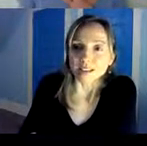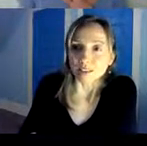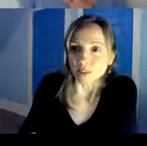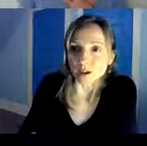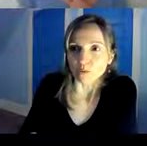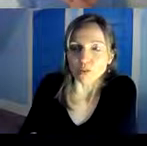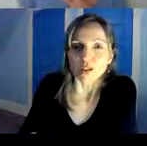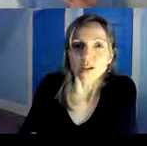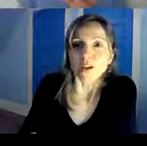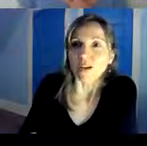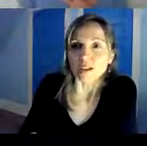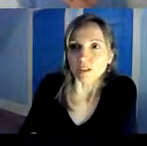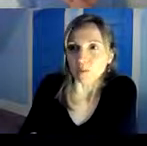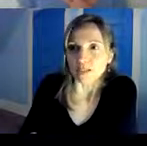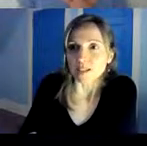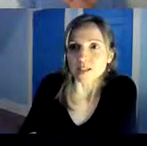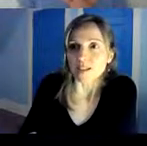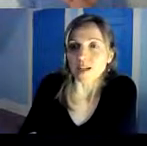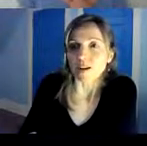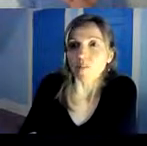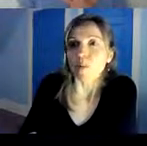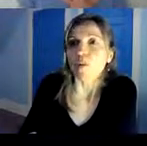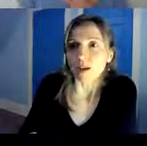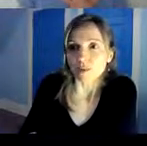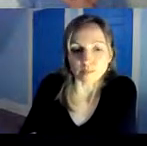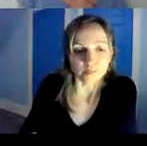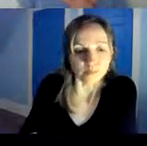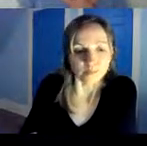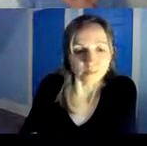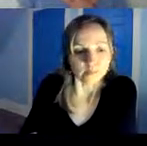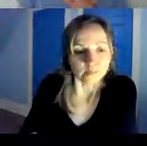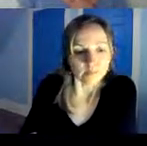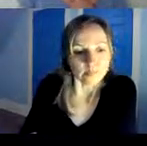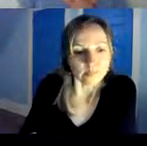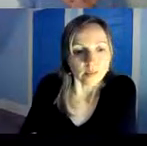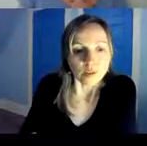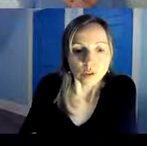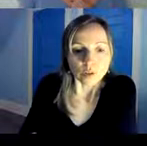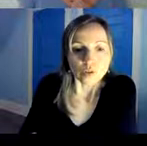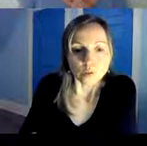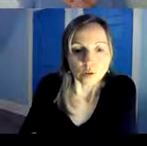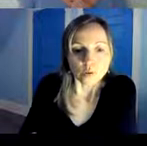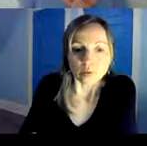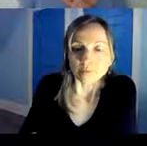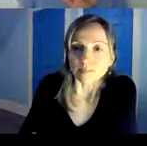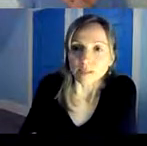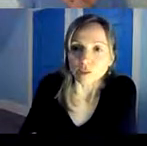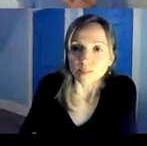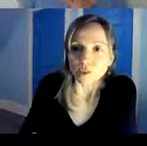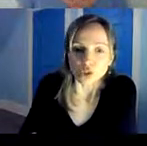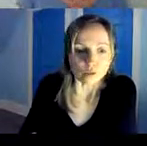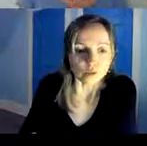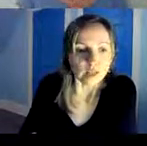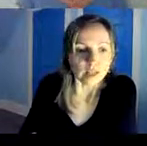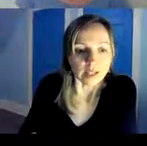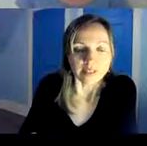land, the ground, and any little pieces still there, pull them out. You can also mow. That's an